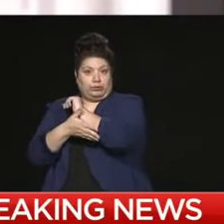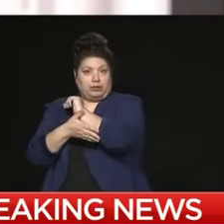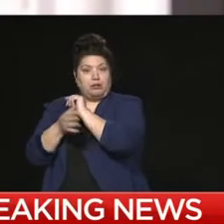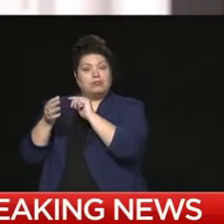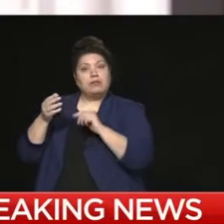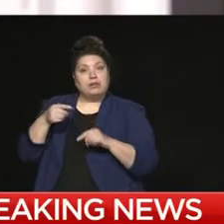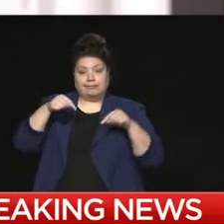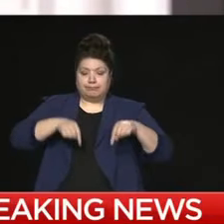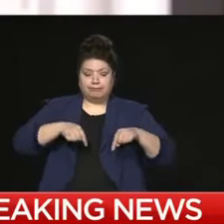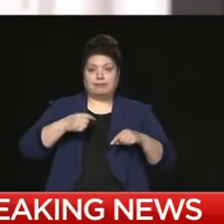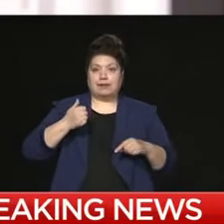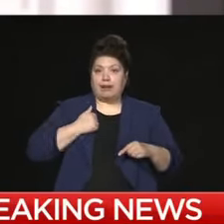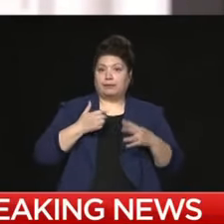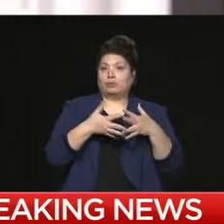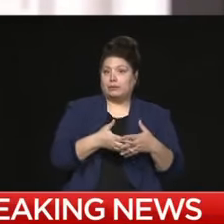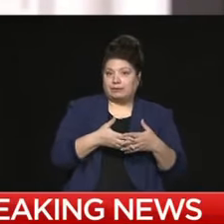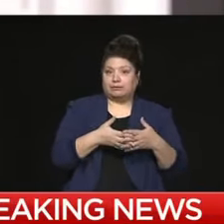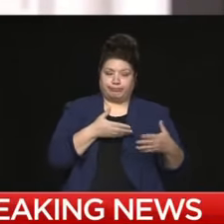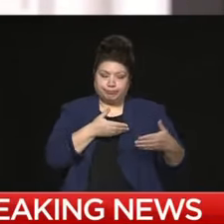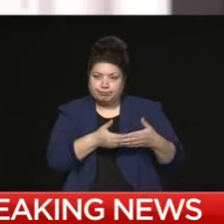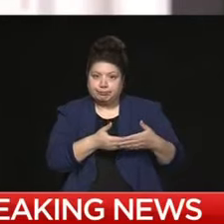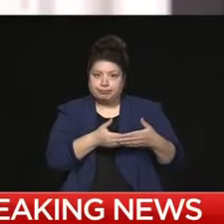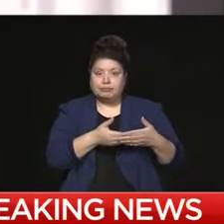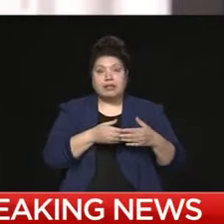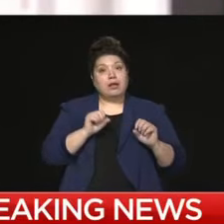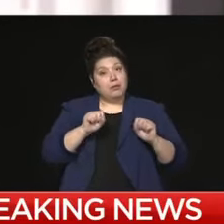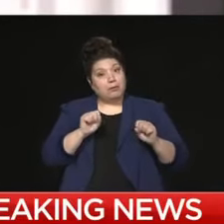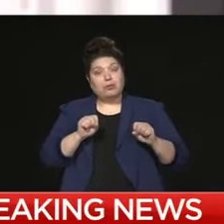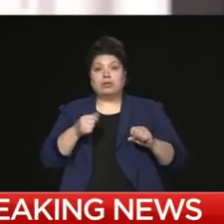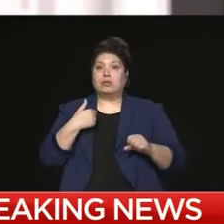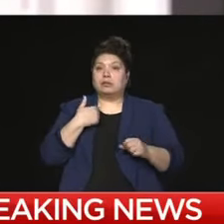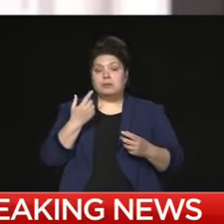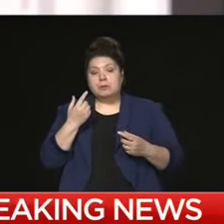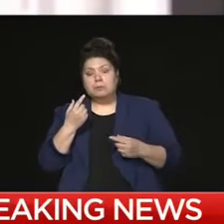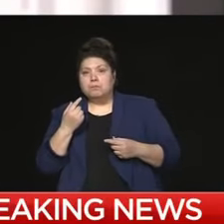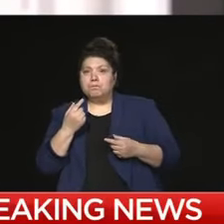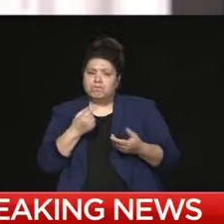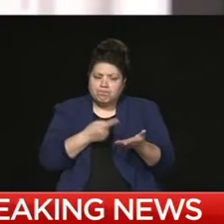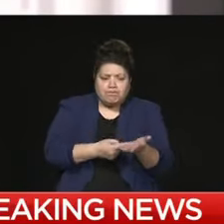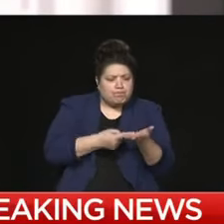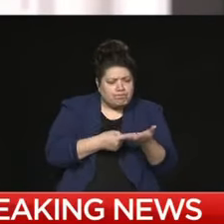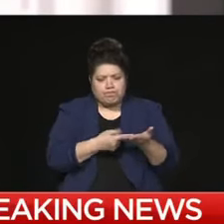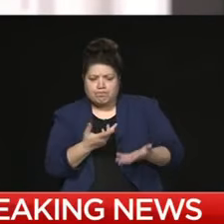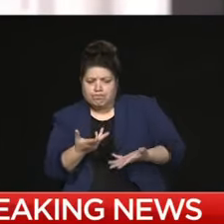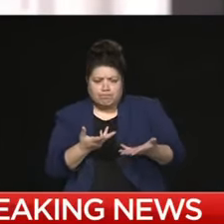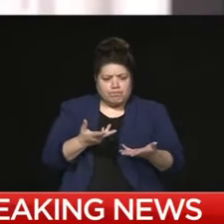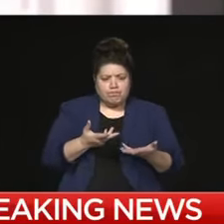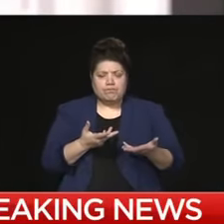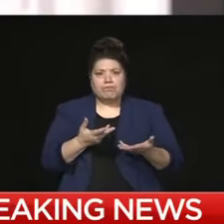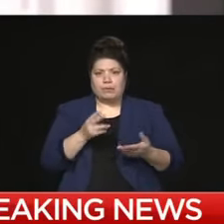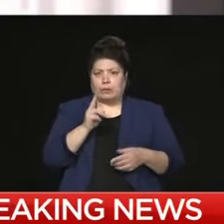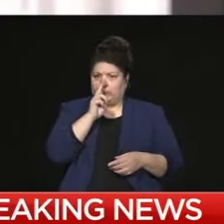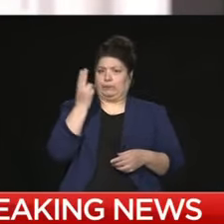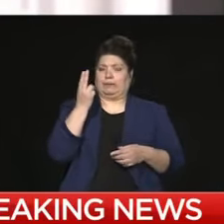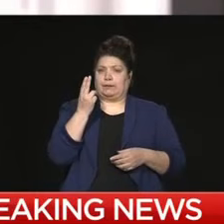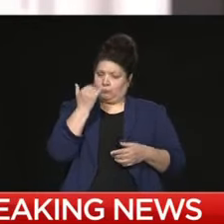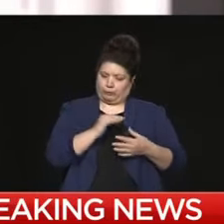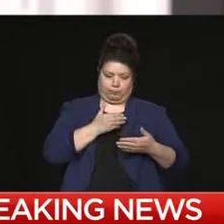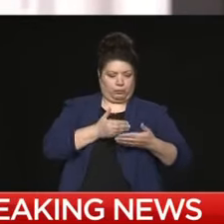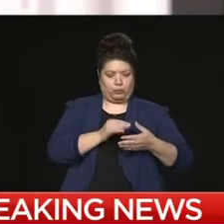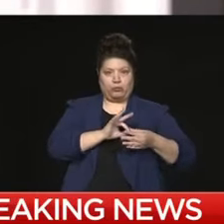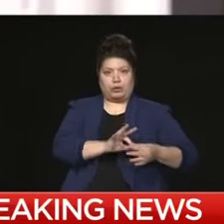a recognition that as we move forward, there will be special thought given to this relationship. But at the same time,